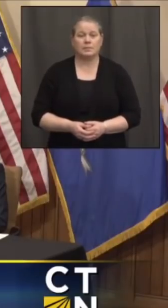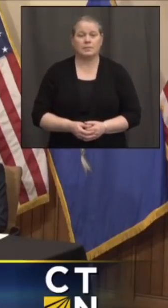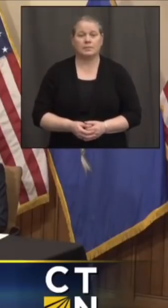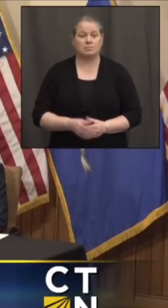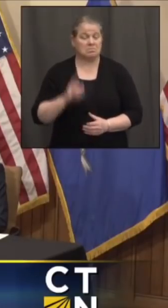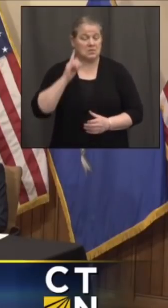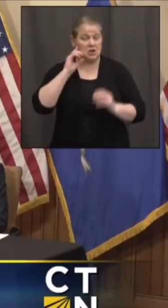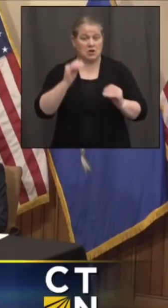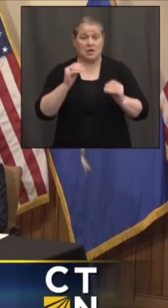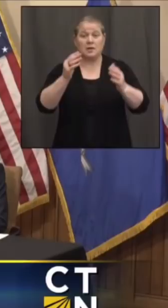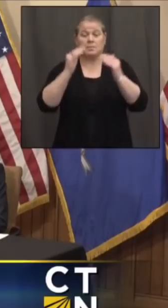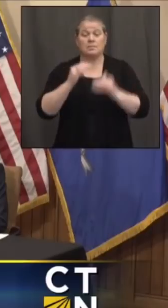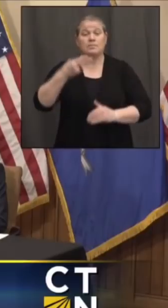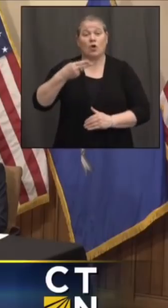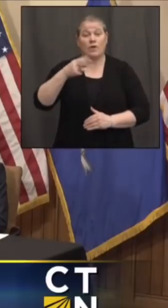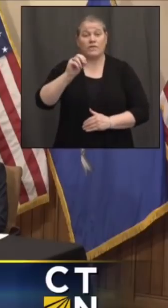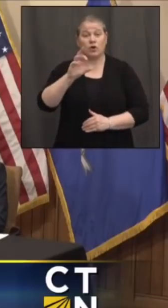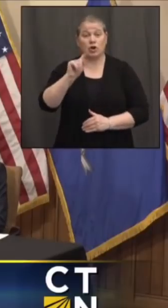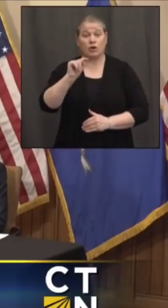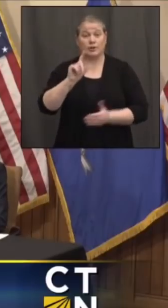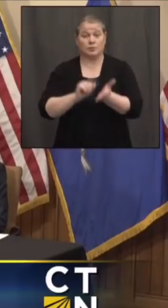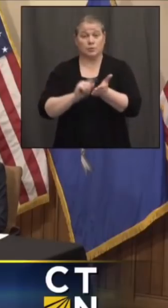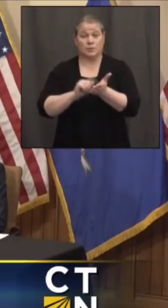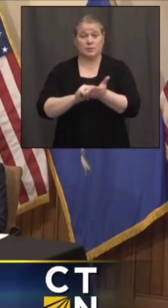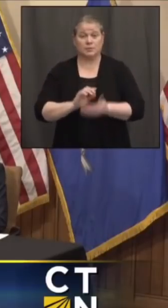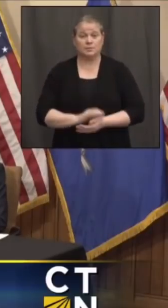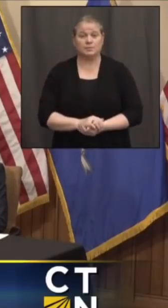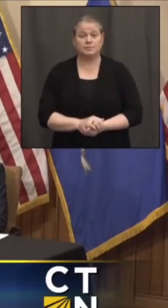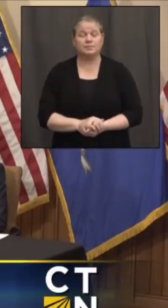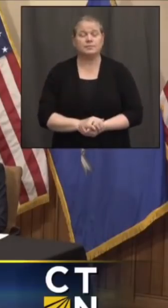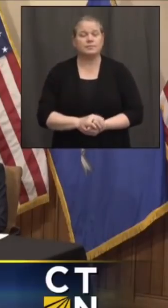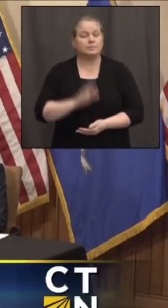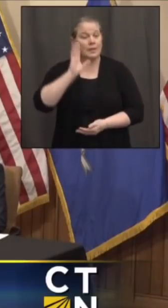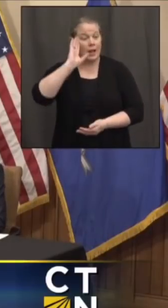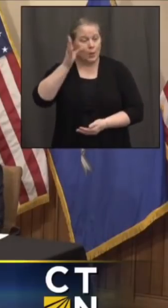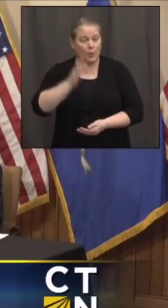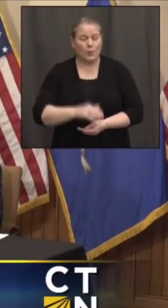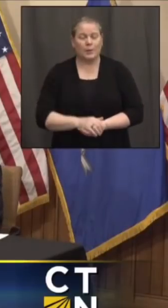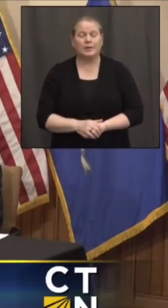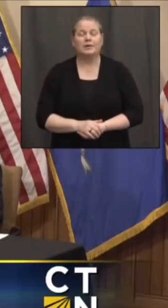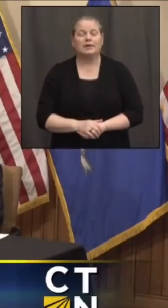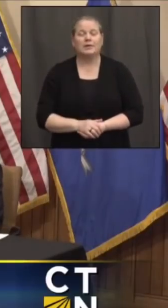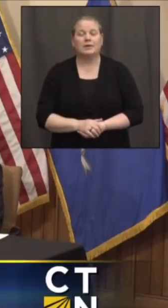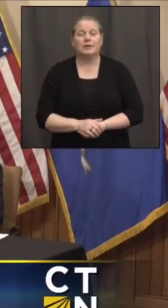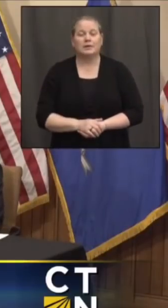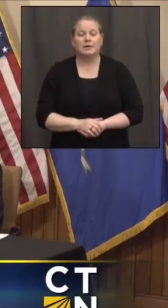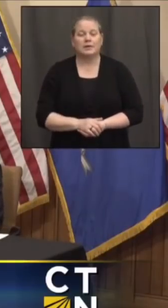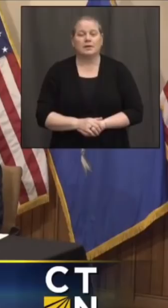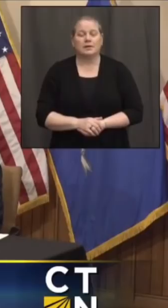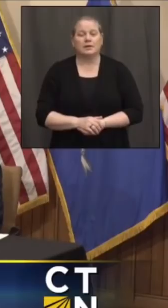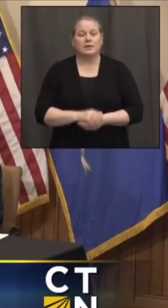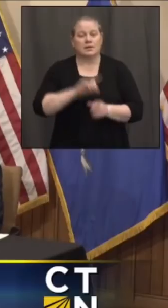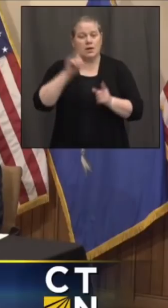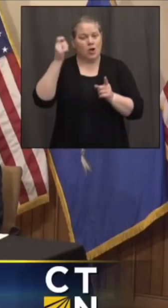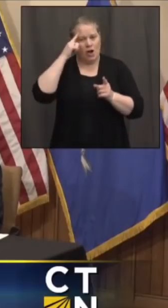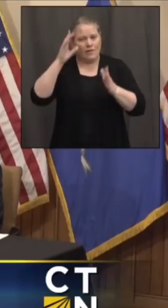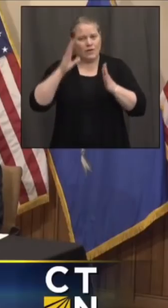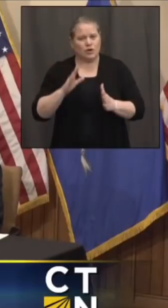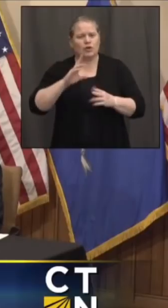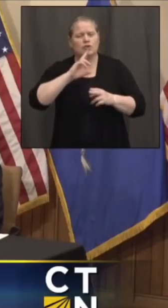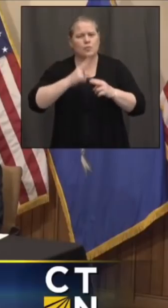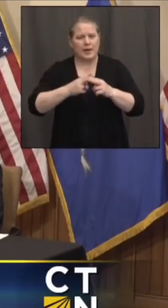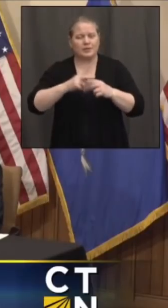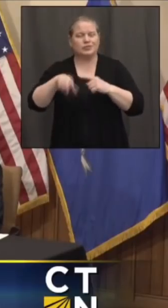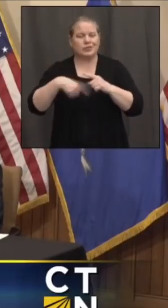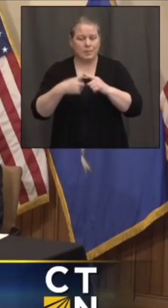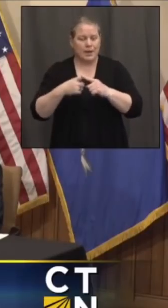The Hartford Courant. Hi there. So, Governor, you've mentioned a couple times taking into account the variants as you